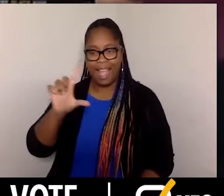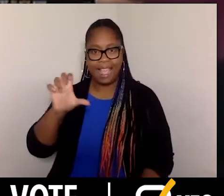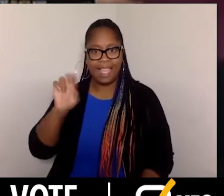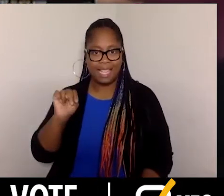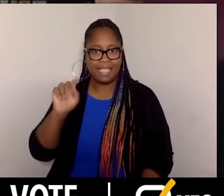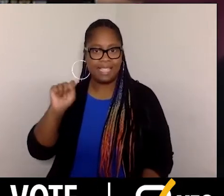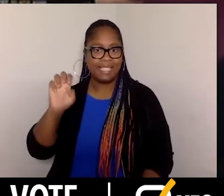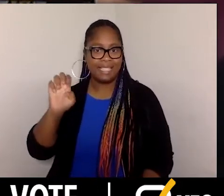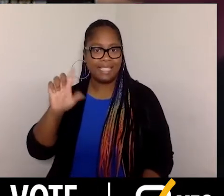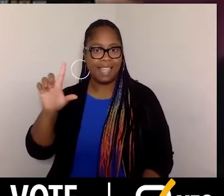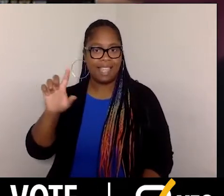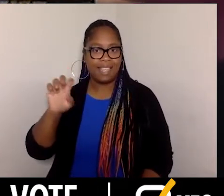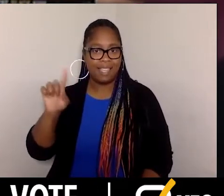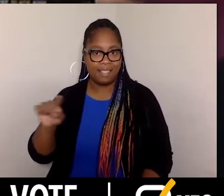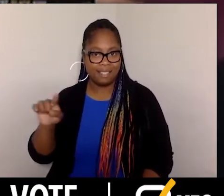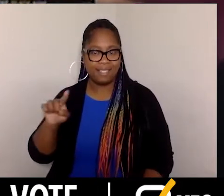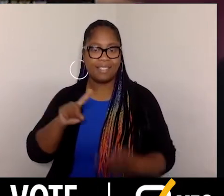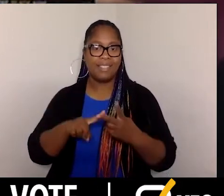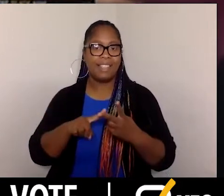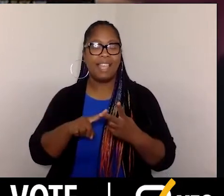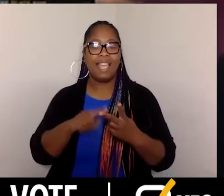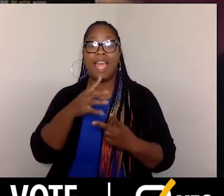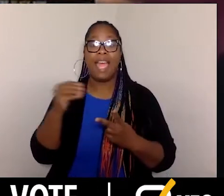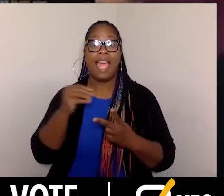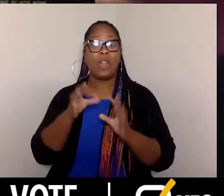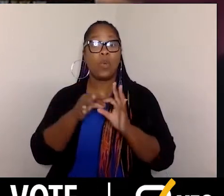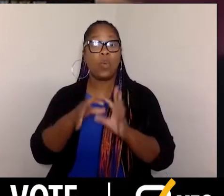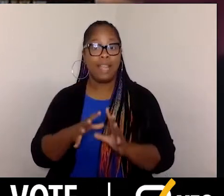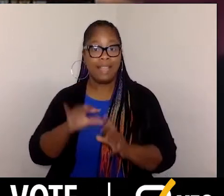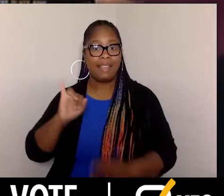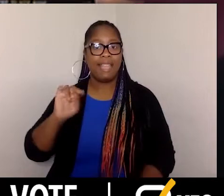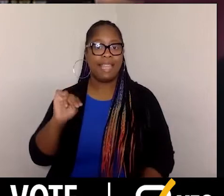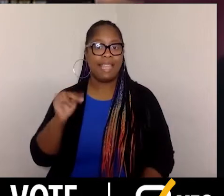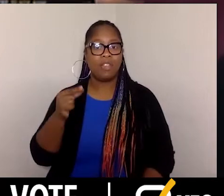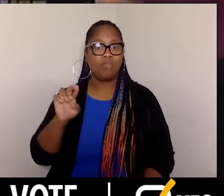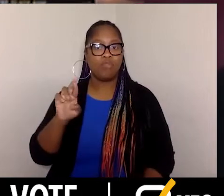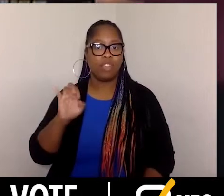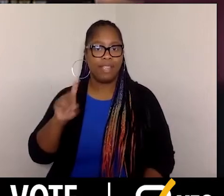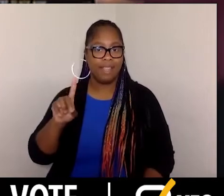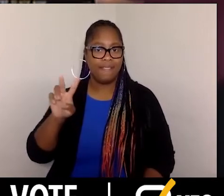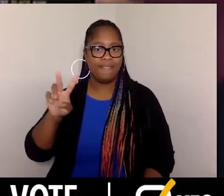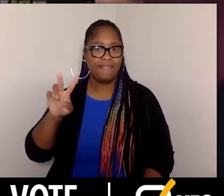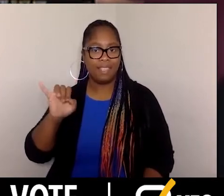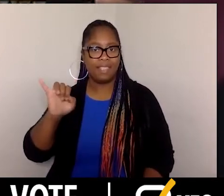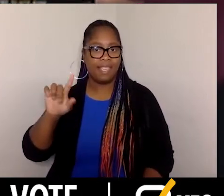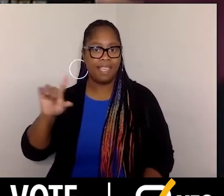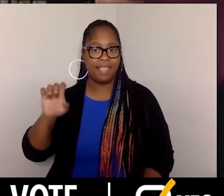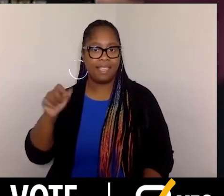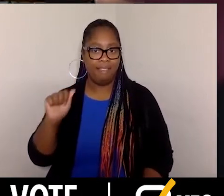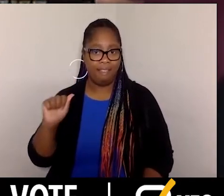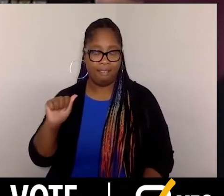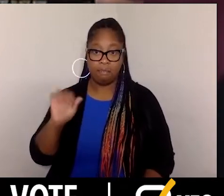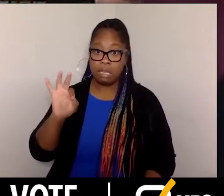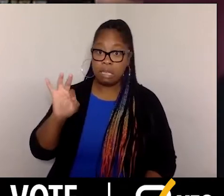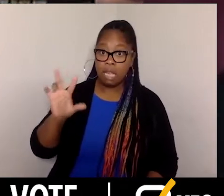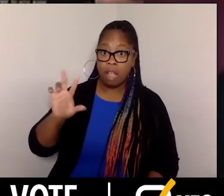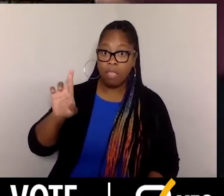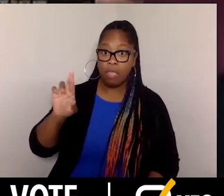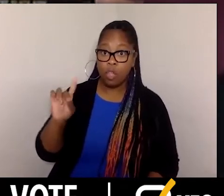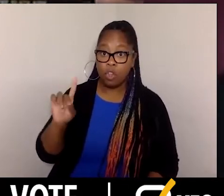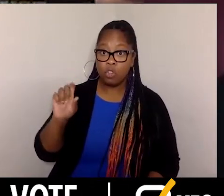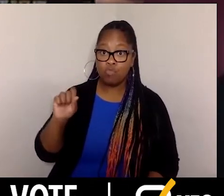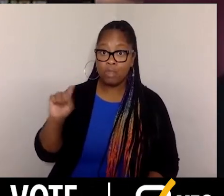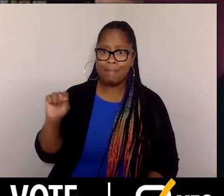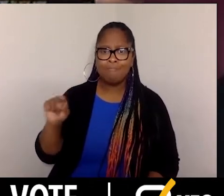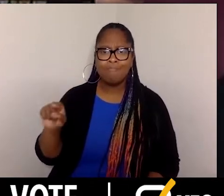schools coordinator Ingrid Vieva. 93rd Street is one of our new community schools. We